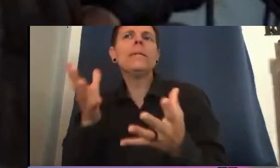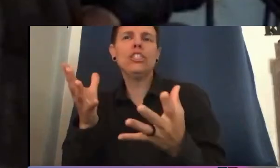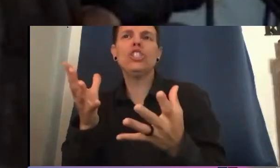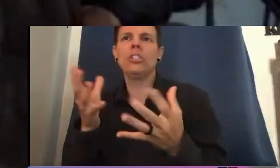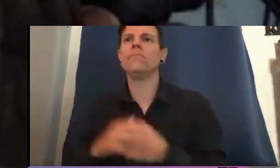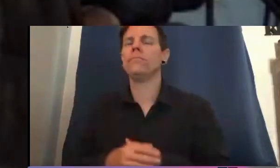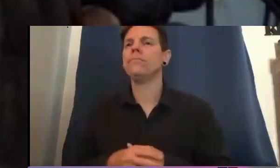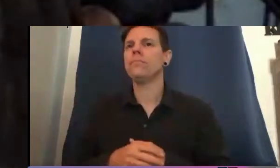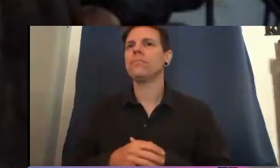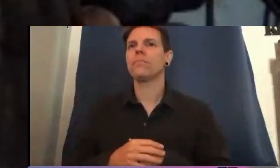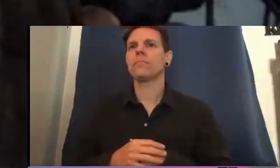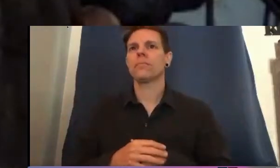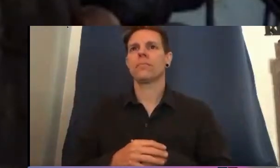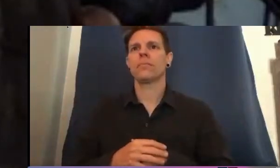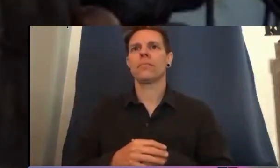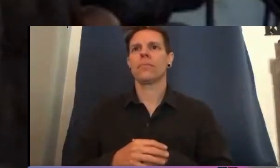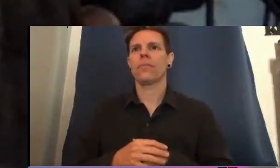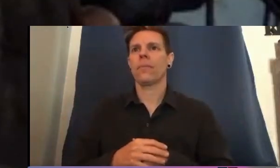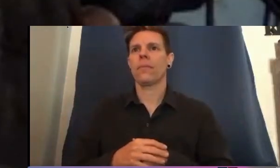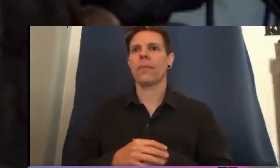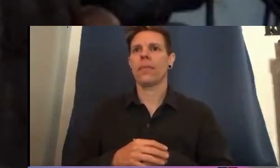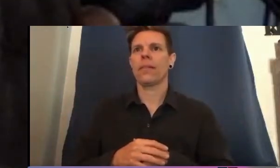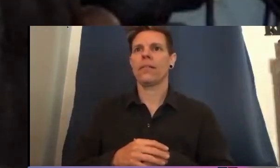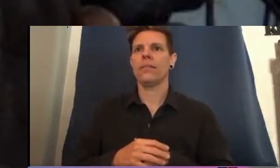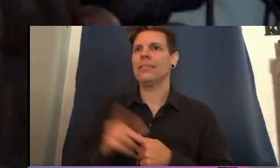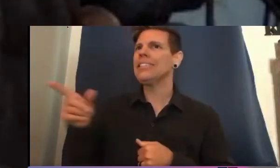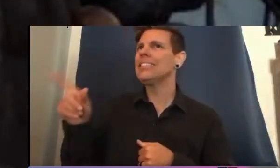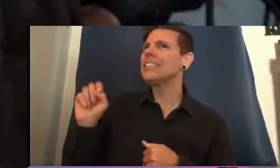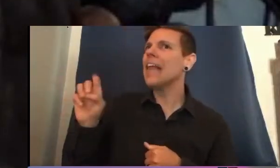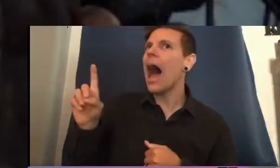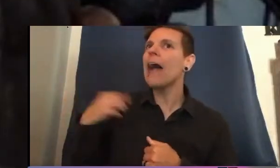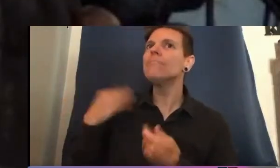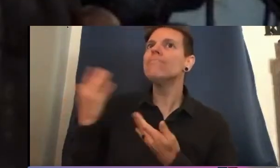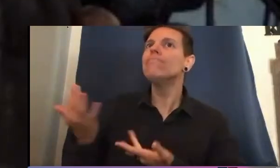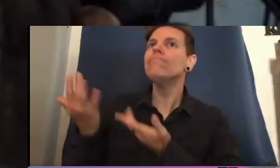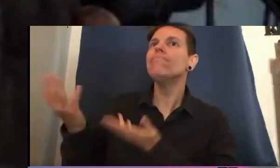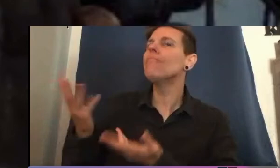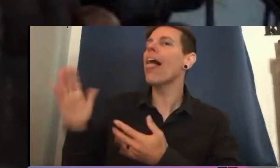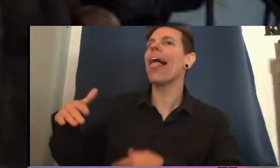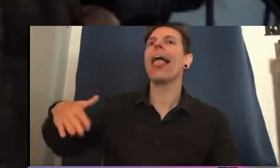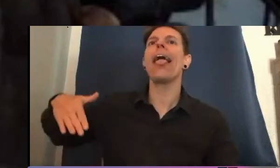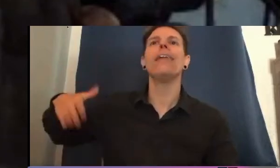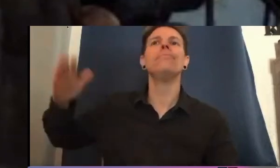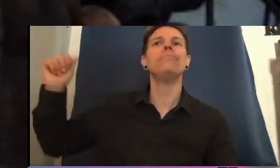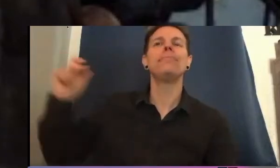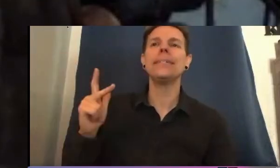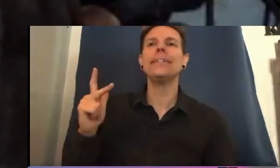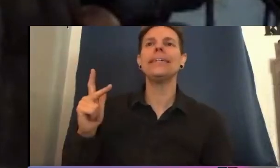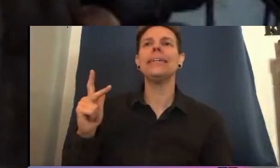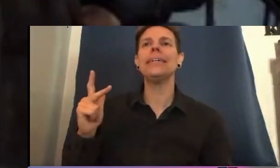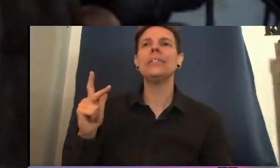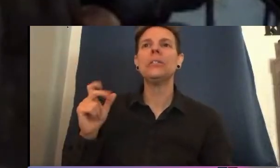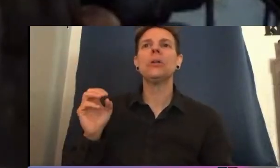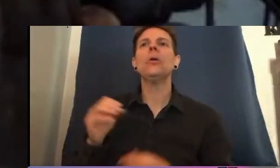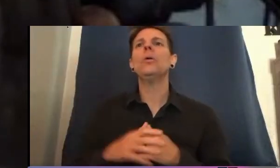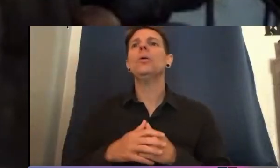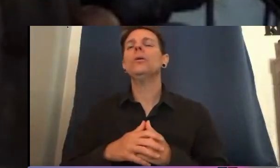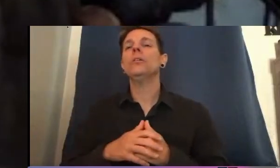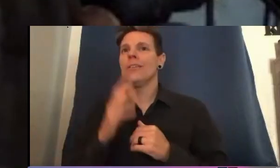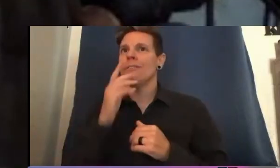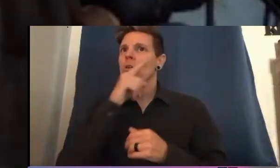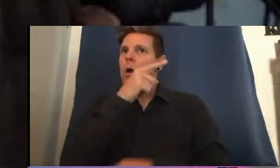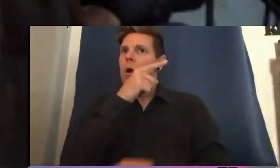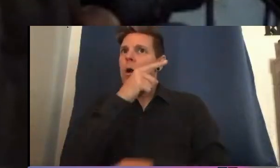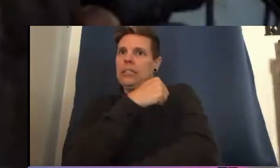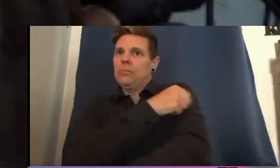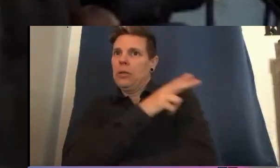And Ted is not back yet, so if we can go ahead and just briefly do the hospital admissions and the age demographics, we'll catch him